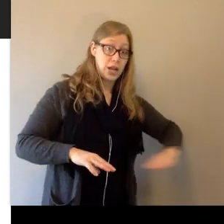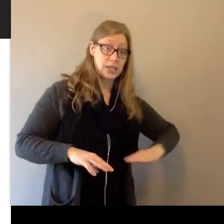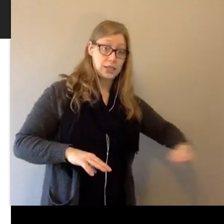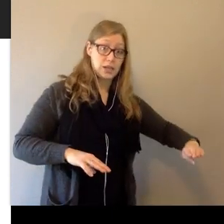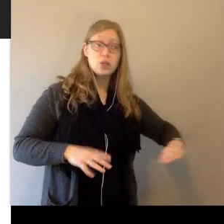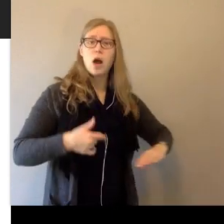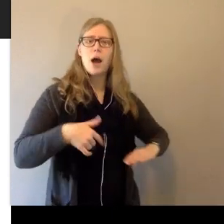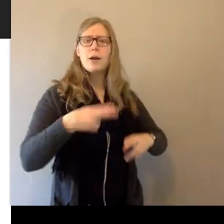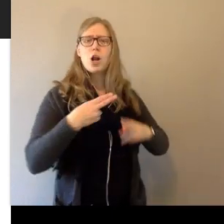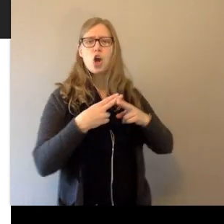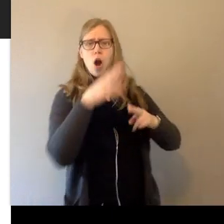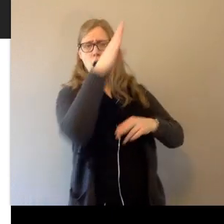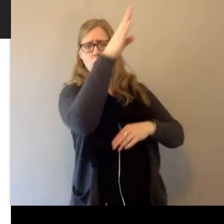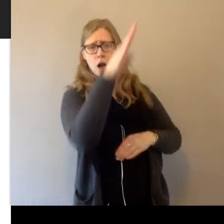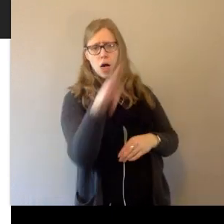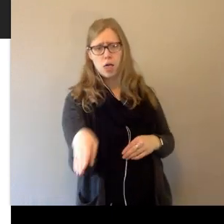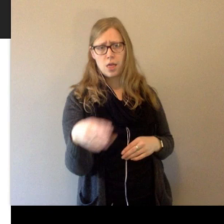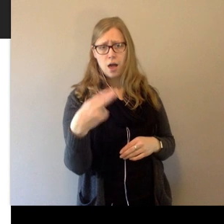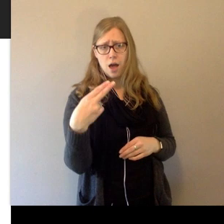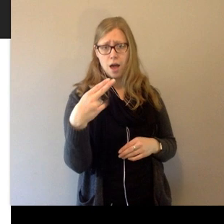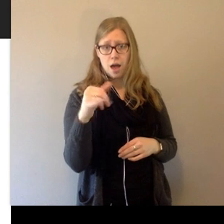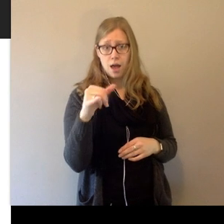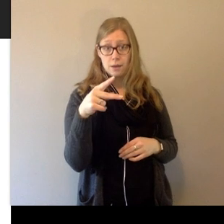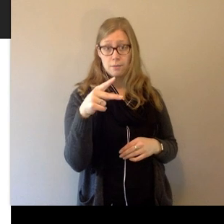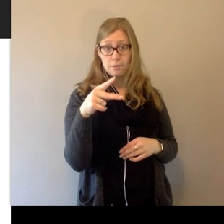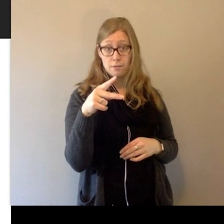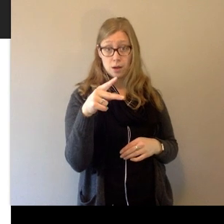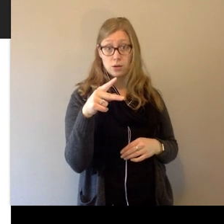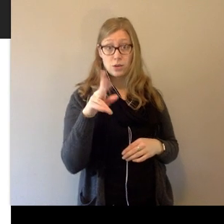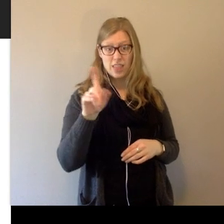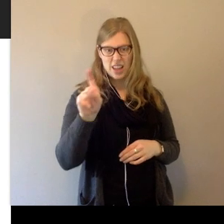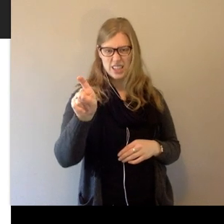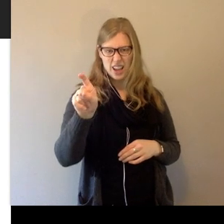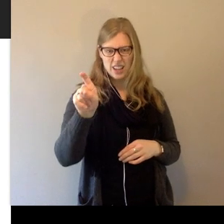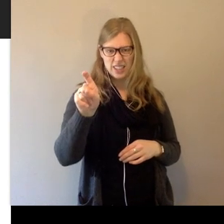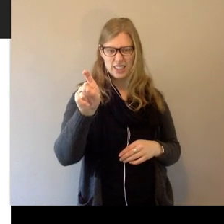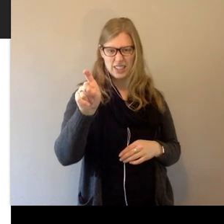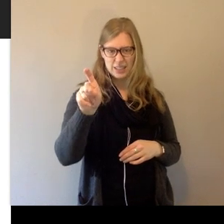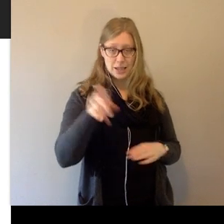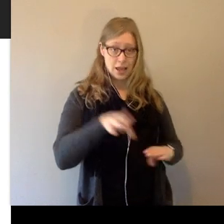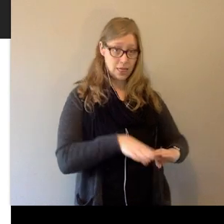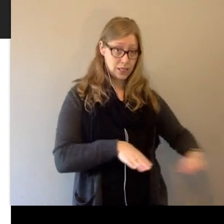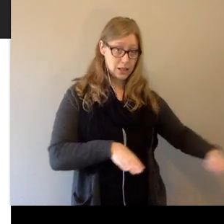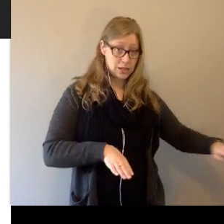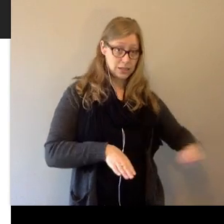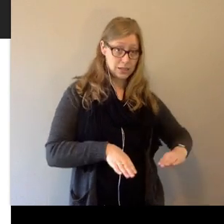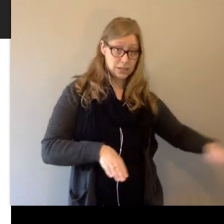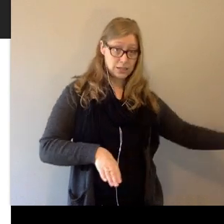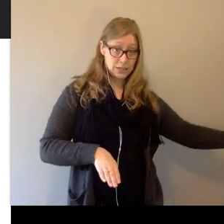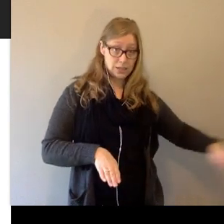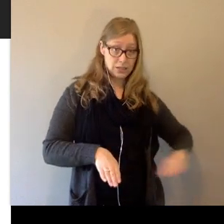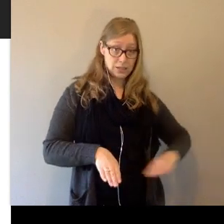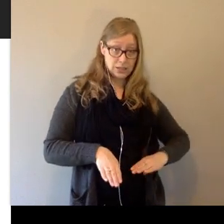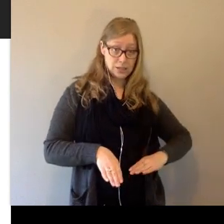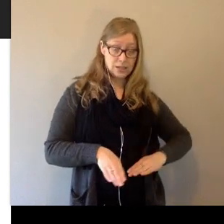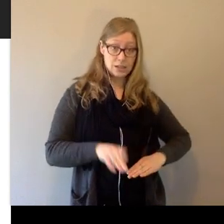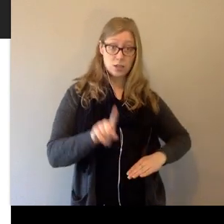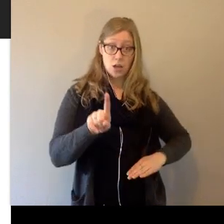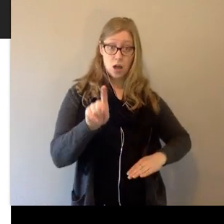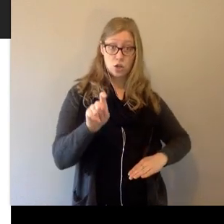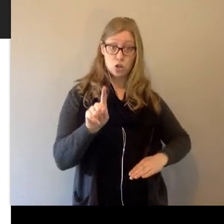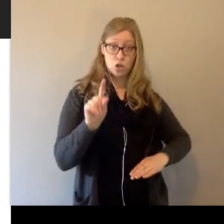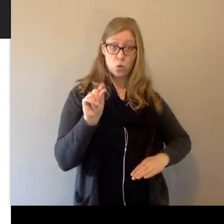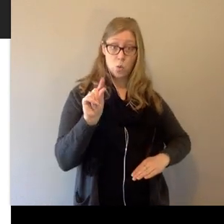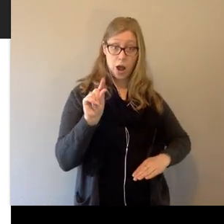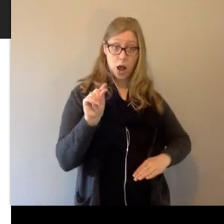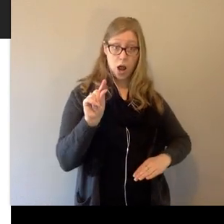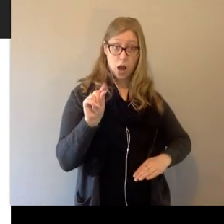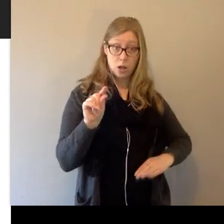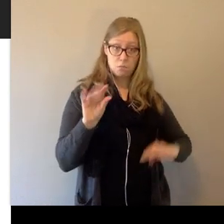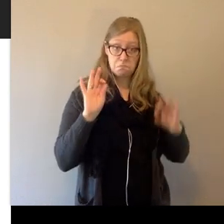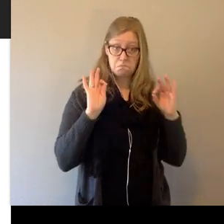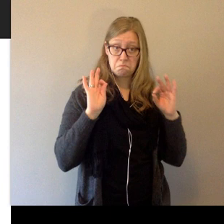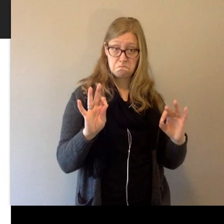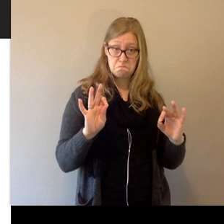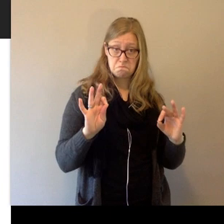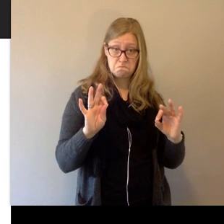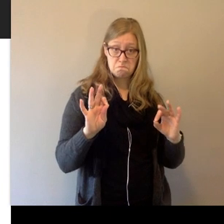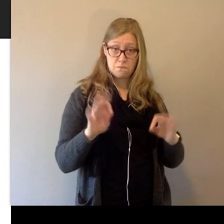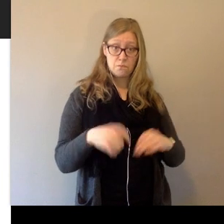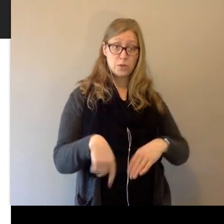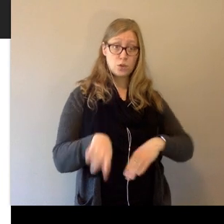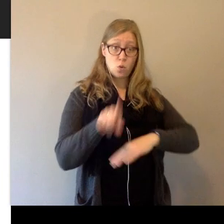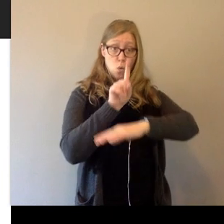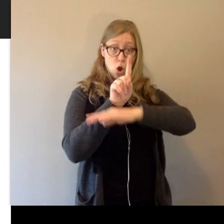x. The adjacent side is 120, so I'm going to say that's 120